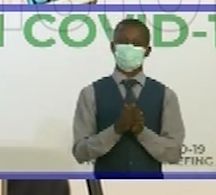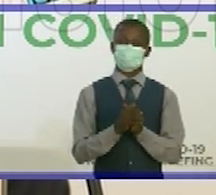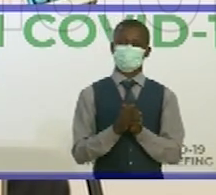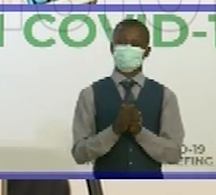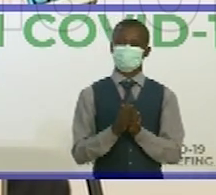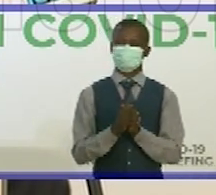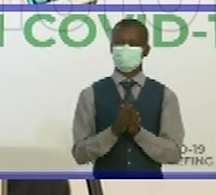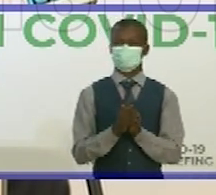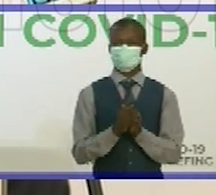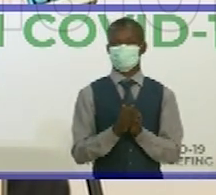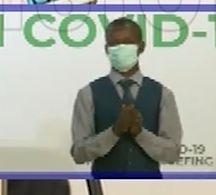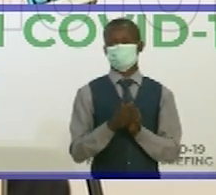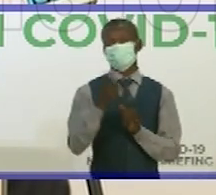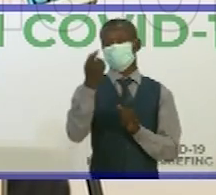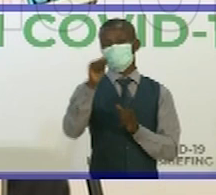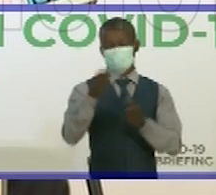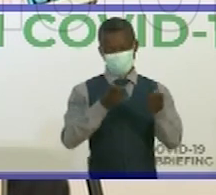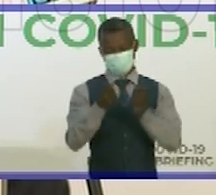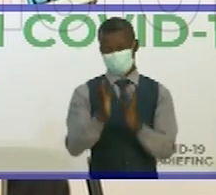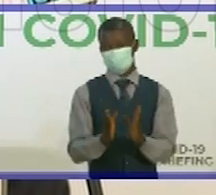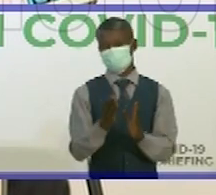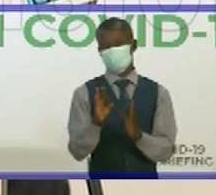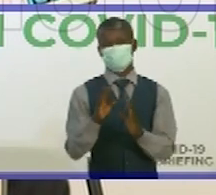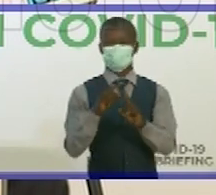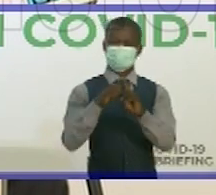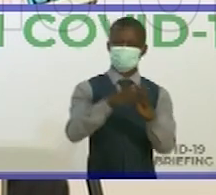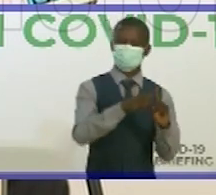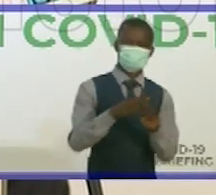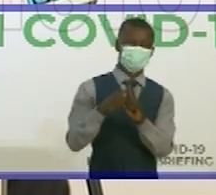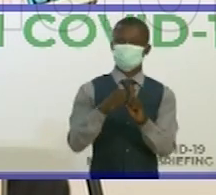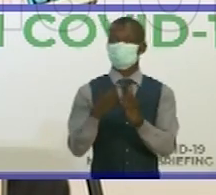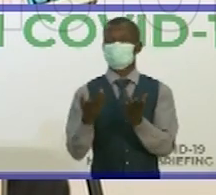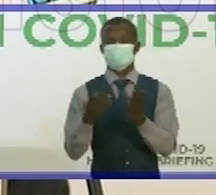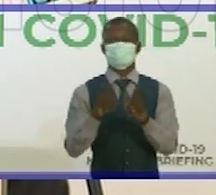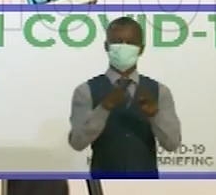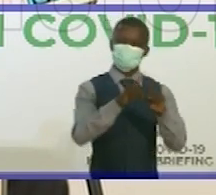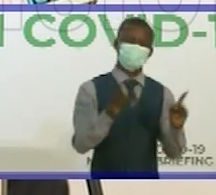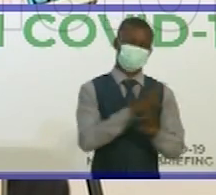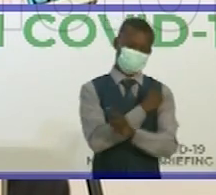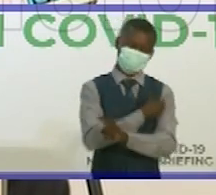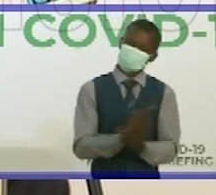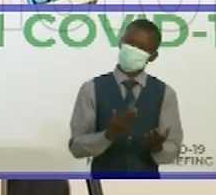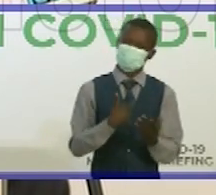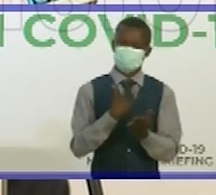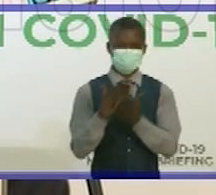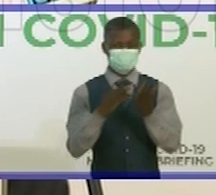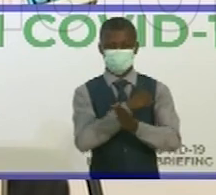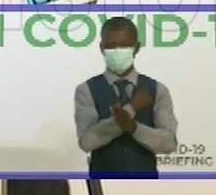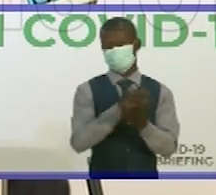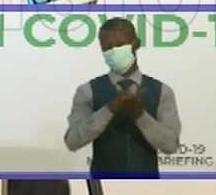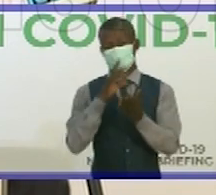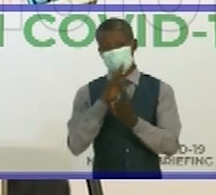The management of cases, it's not every hospital. There are specialized hospitals that are doing